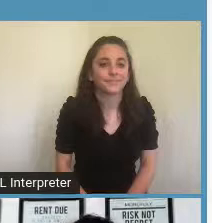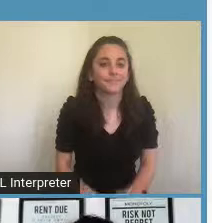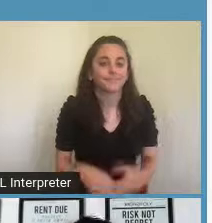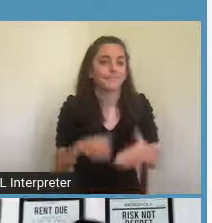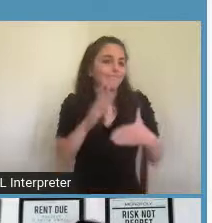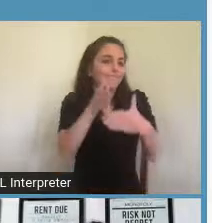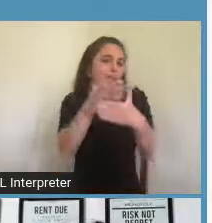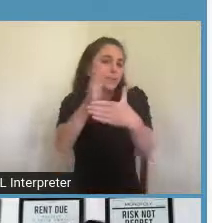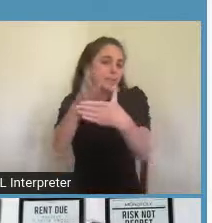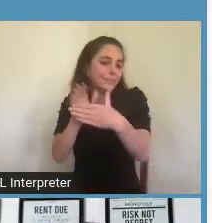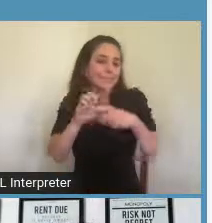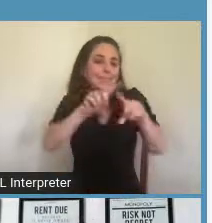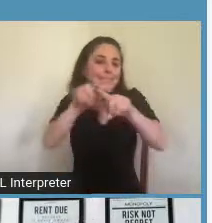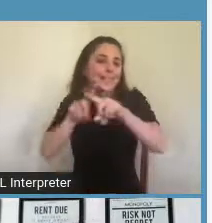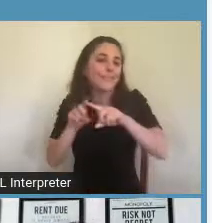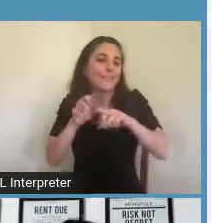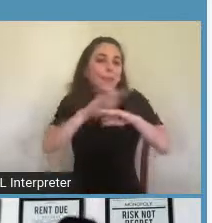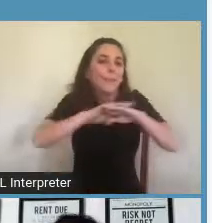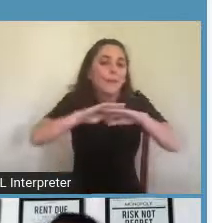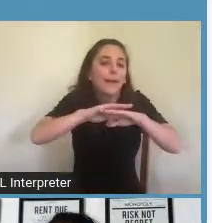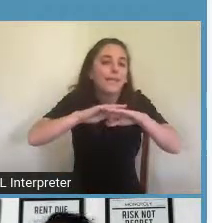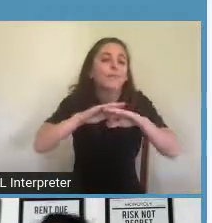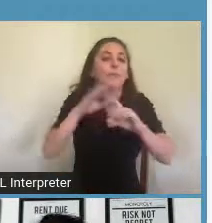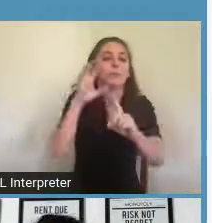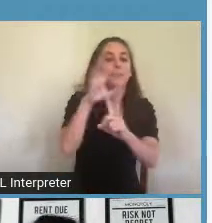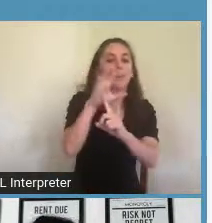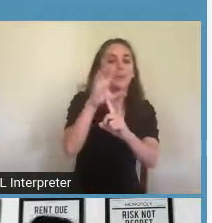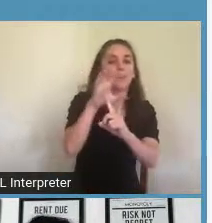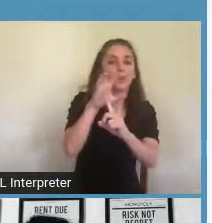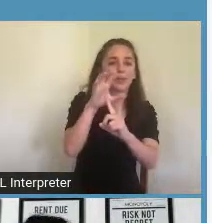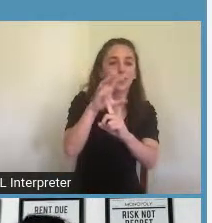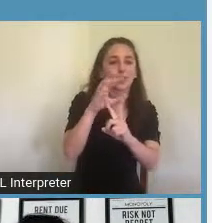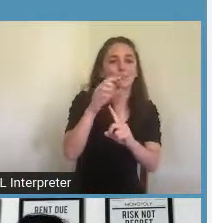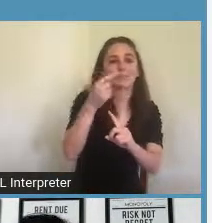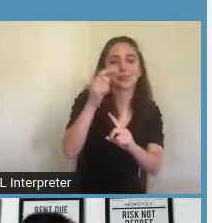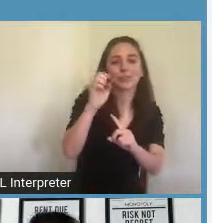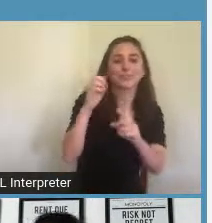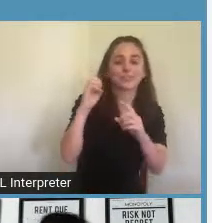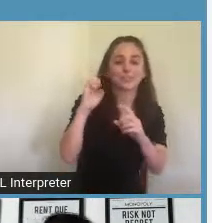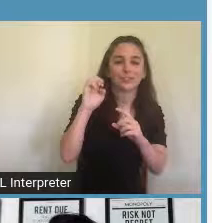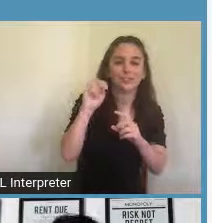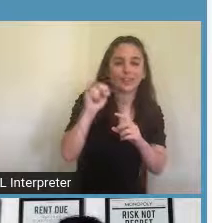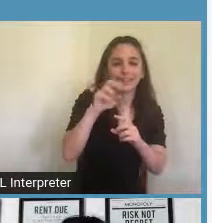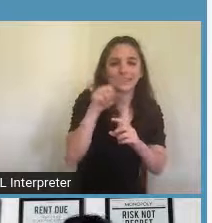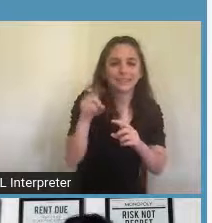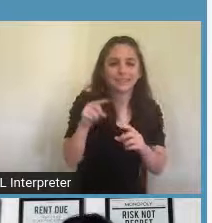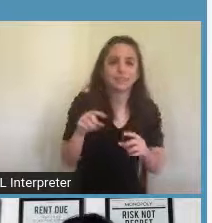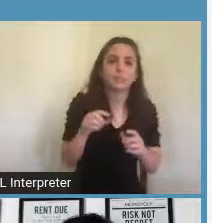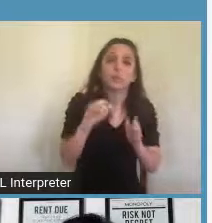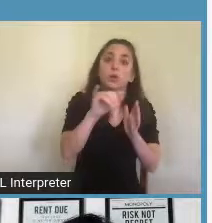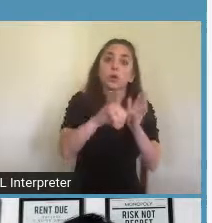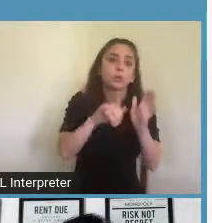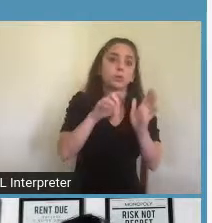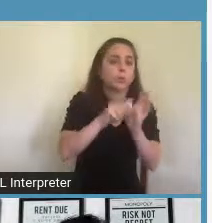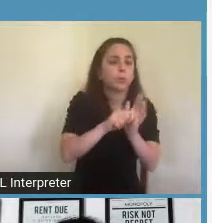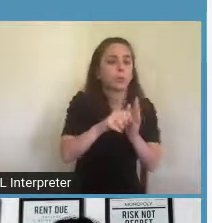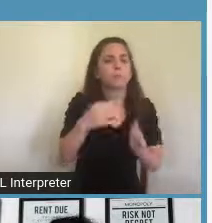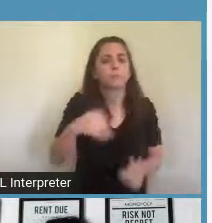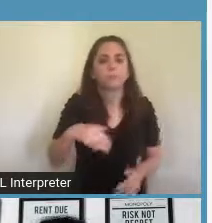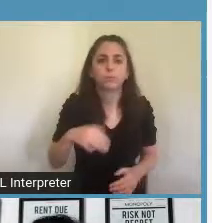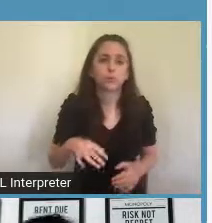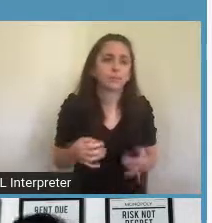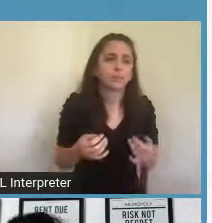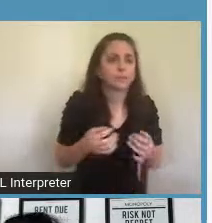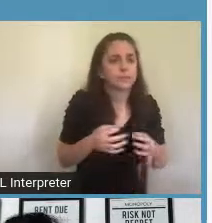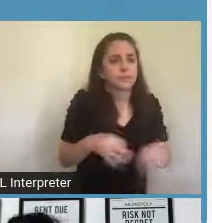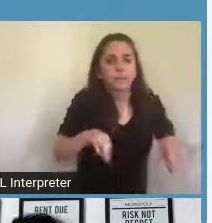couple platforms, the kind of the popular platforms here when it comes to Gen Z. YouTube is huge. YouTube is the